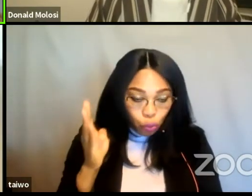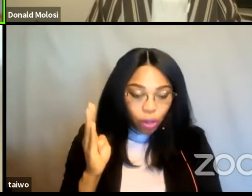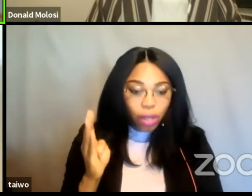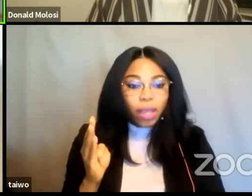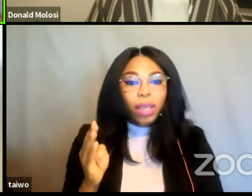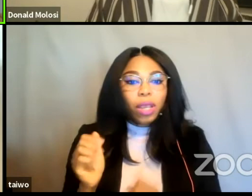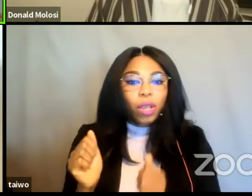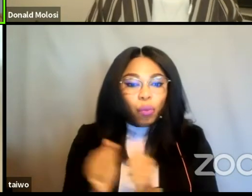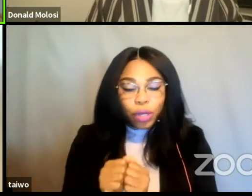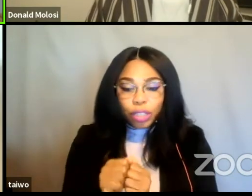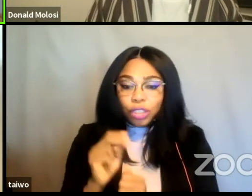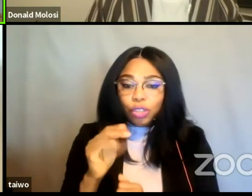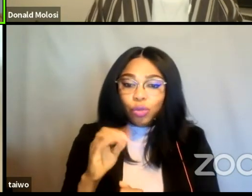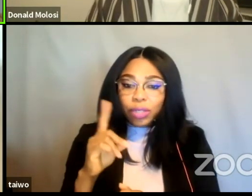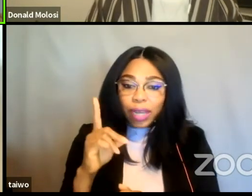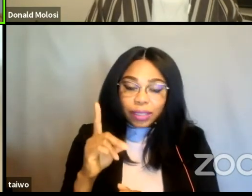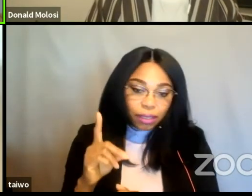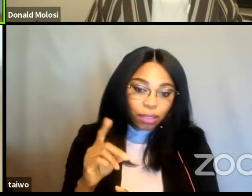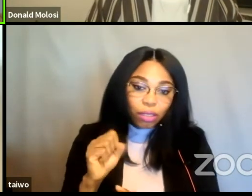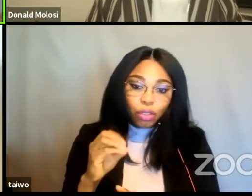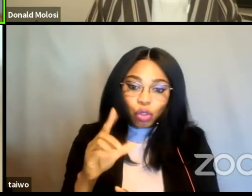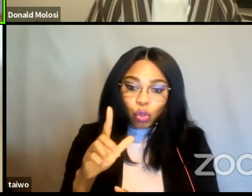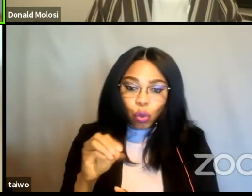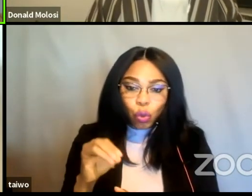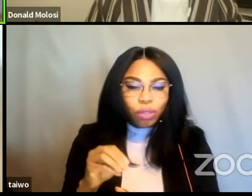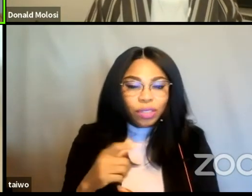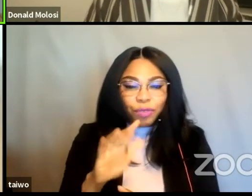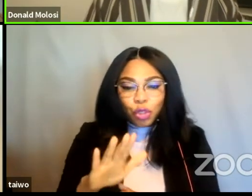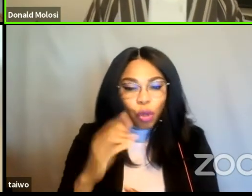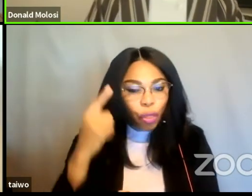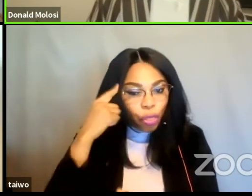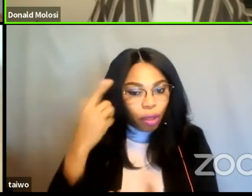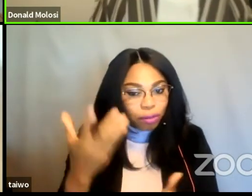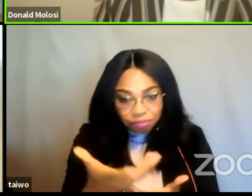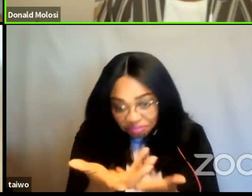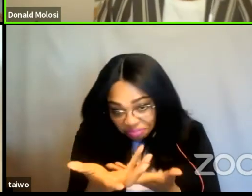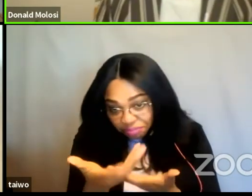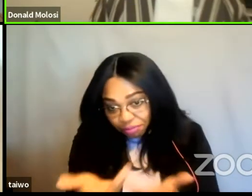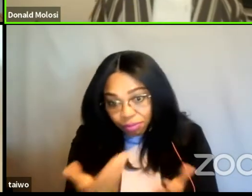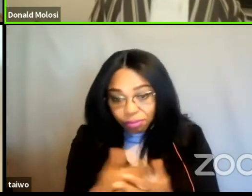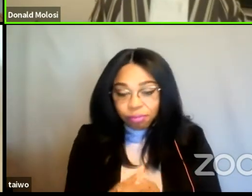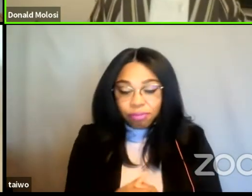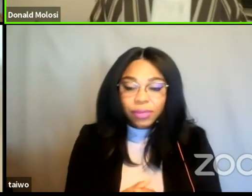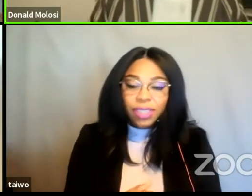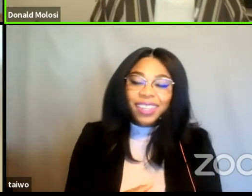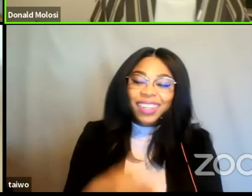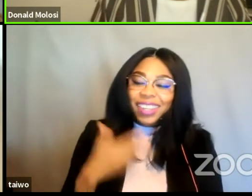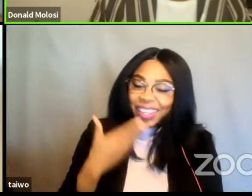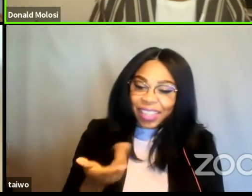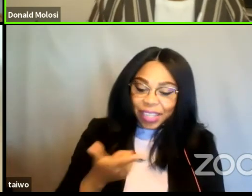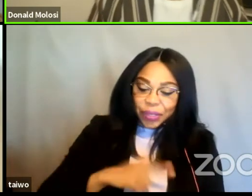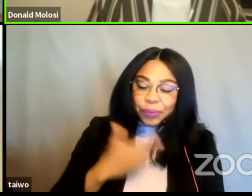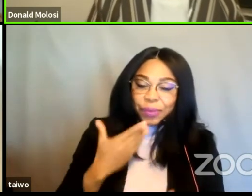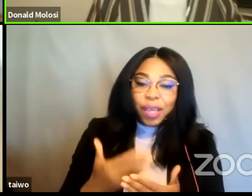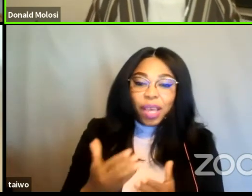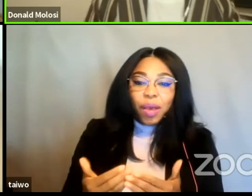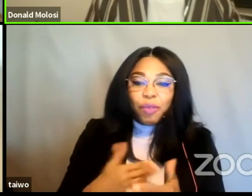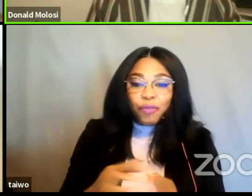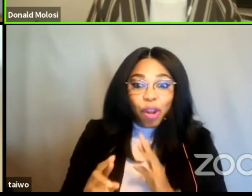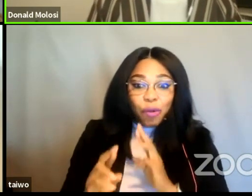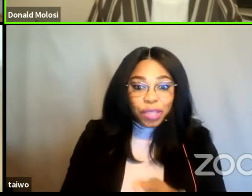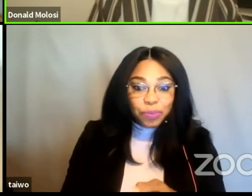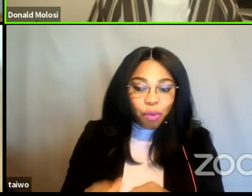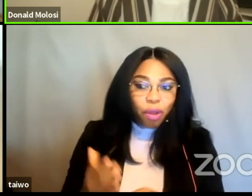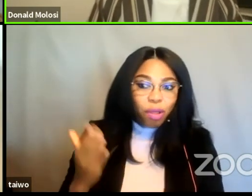It'll be something to hear your own thought to this question. Over to you. Thank you. And before I respond, let me just say, earlier